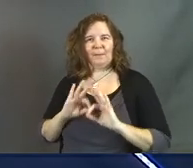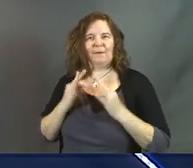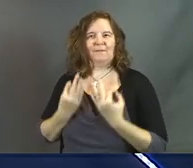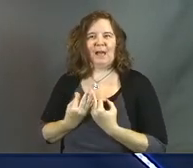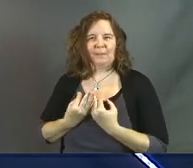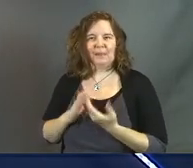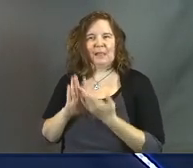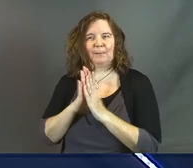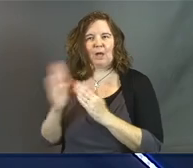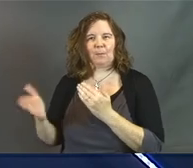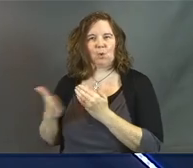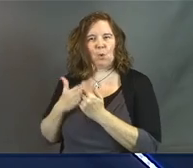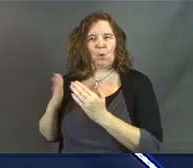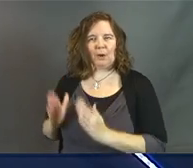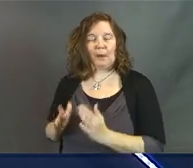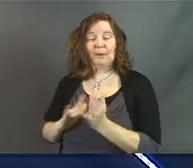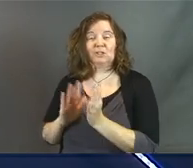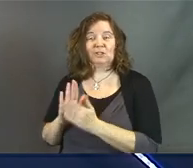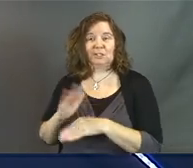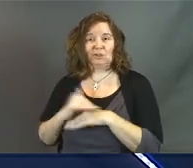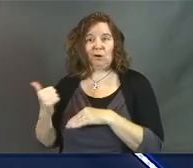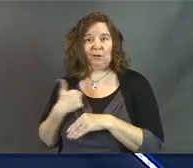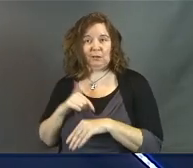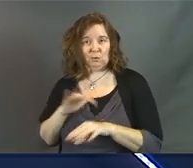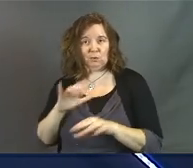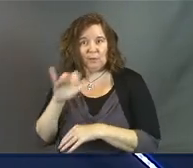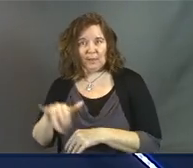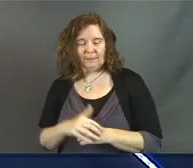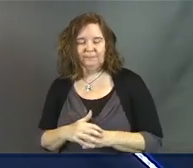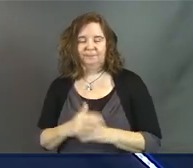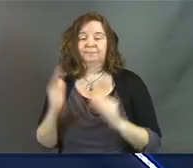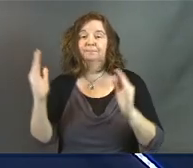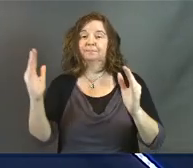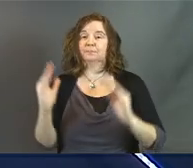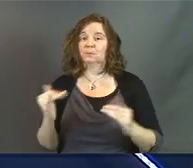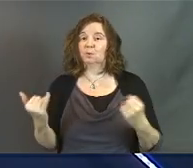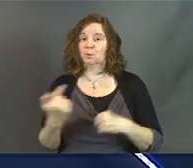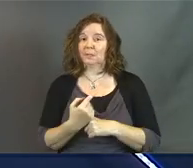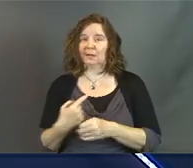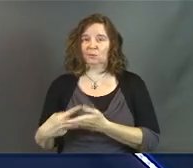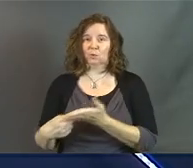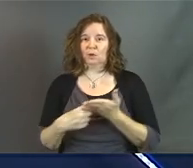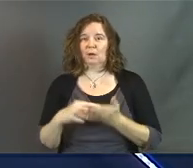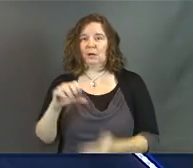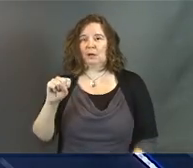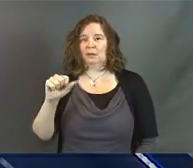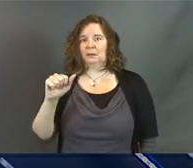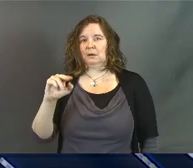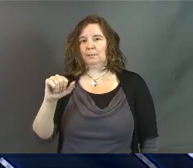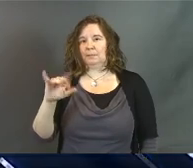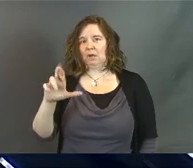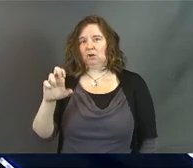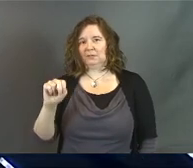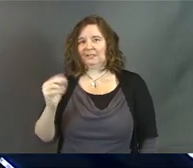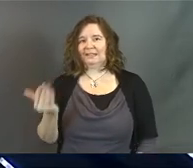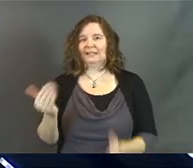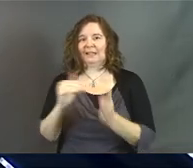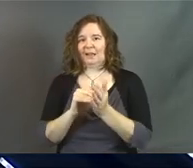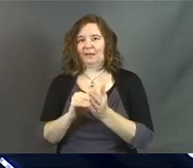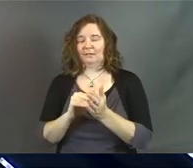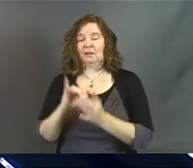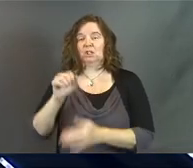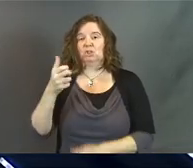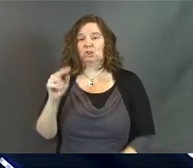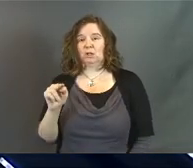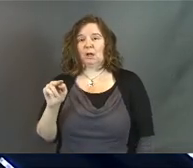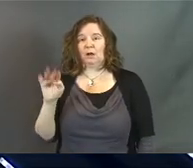your neighbor. And that's what Jesus called us to. So today, we're going to talk about Samaritans again. And this is John chapter 4. If you've got a Bible, turn